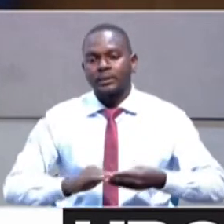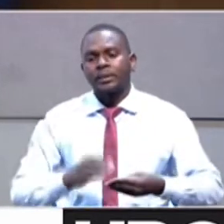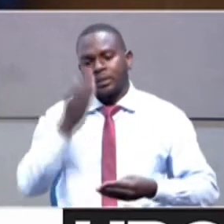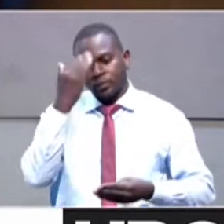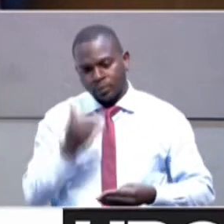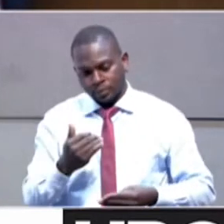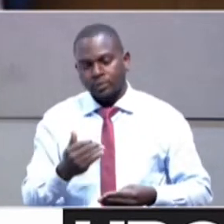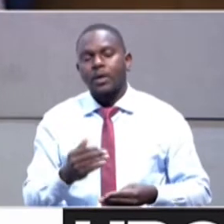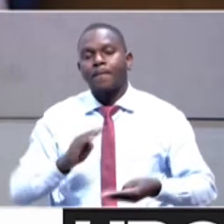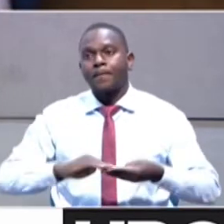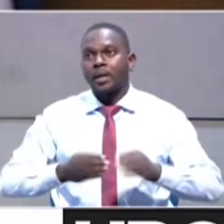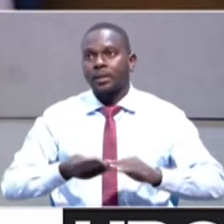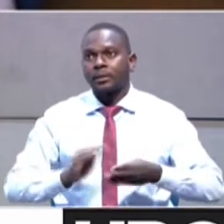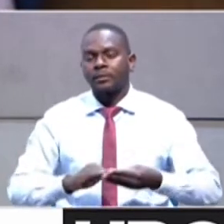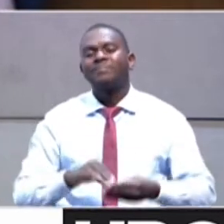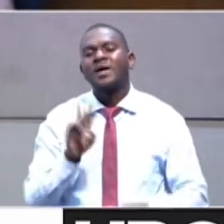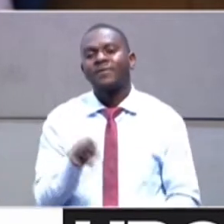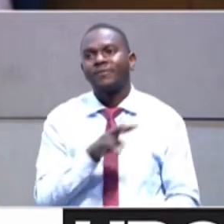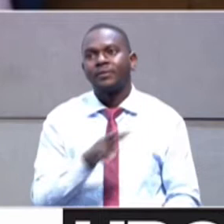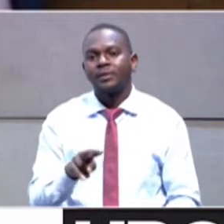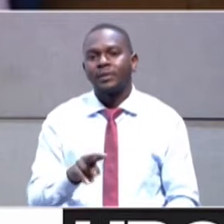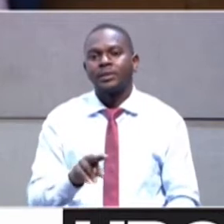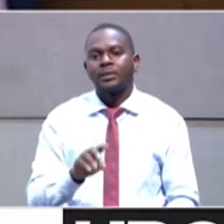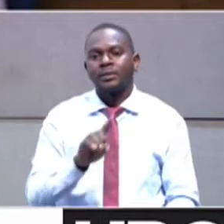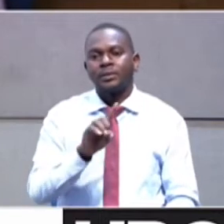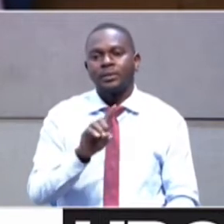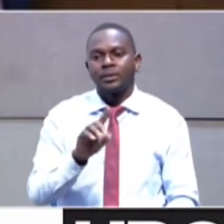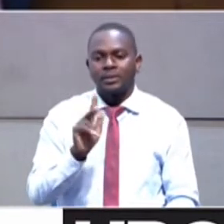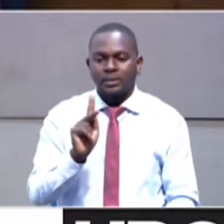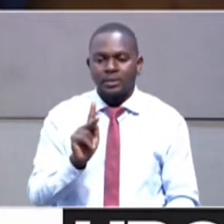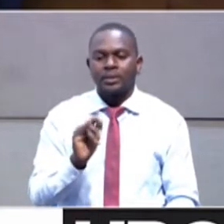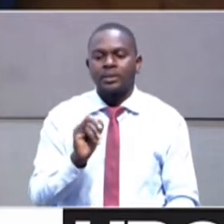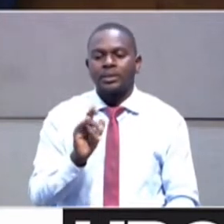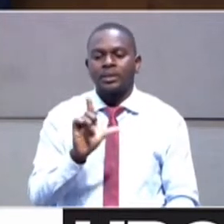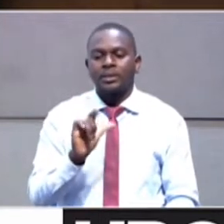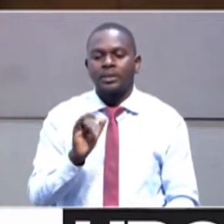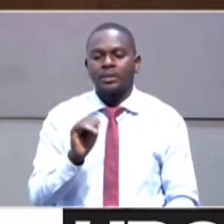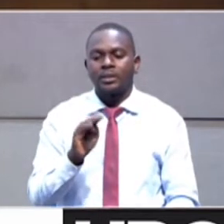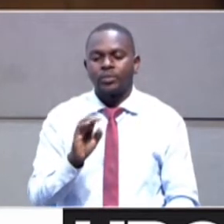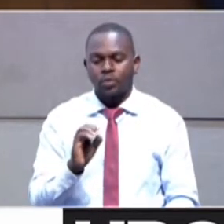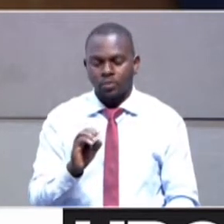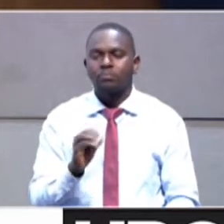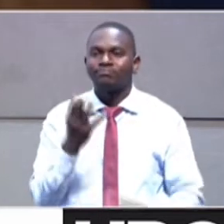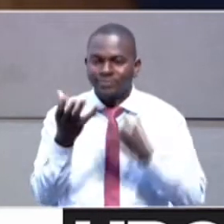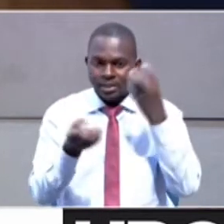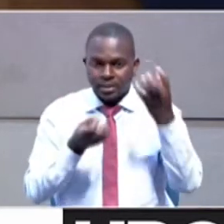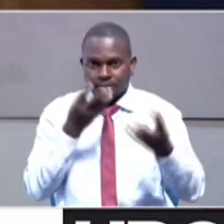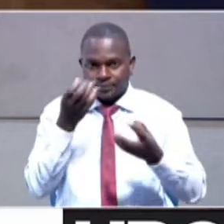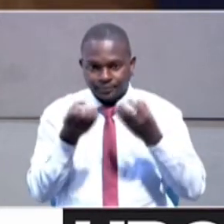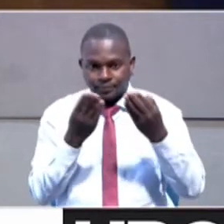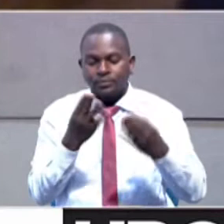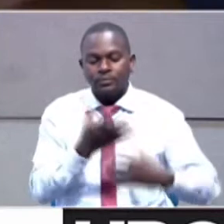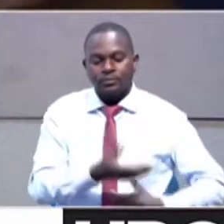we call tall partners, it's just like the ZAPTA, the Kilimo Initiative, and the Kilimo